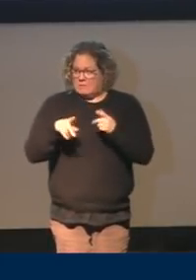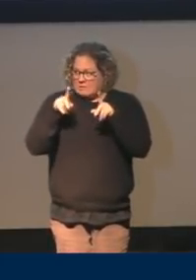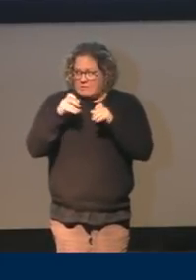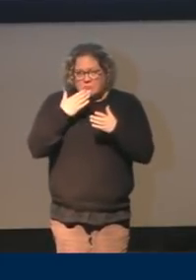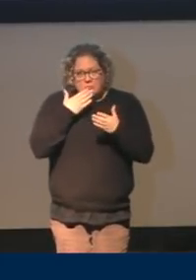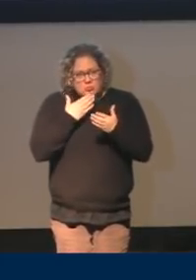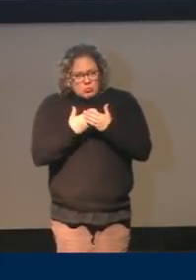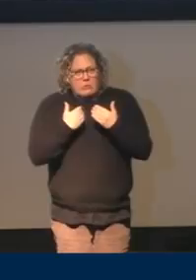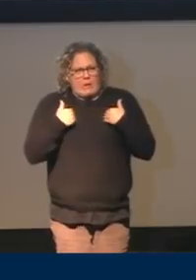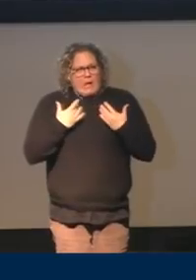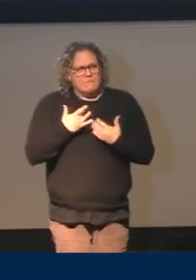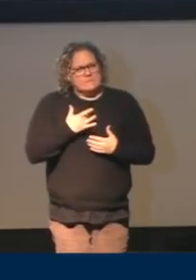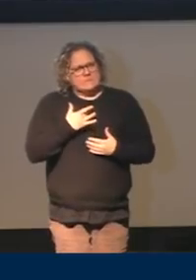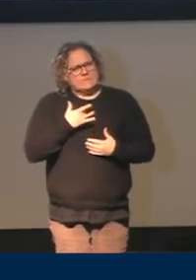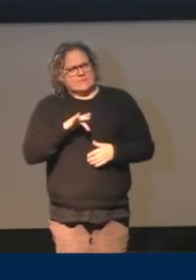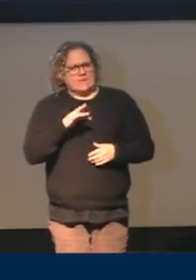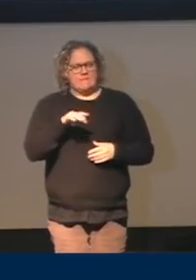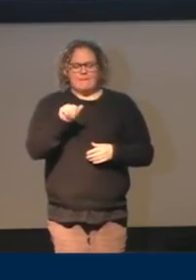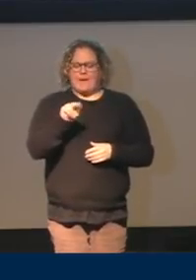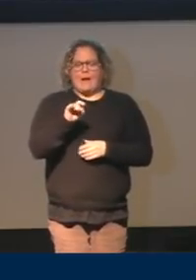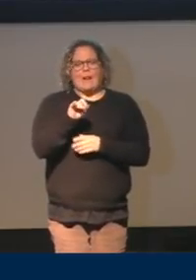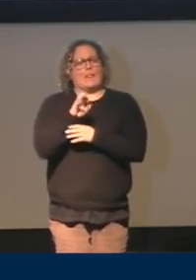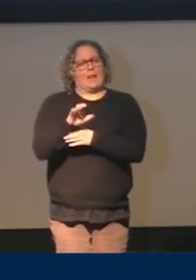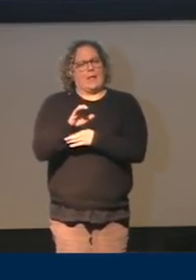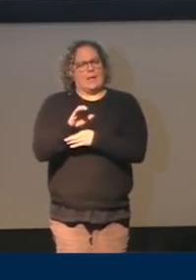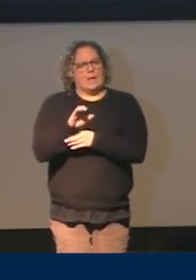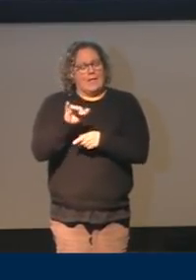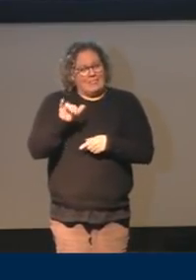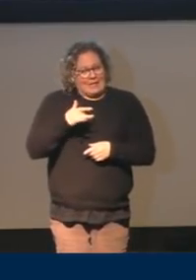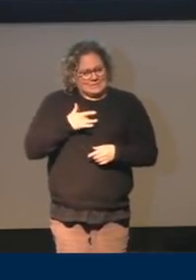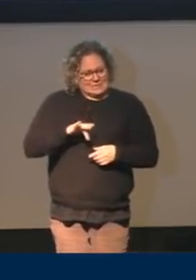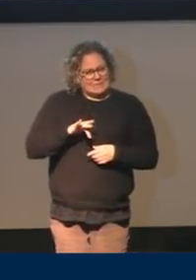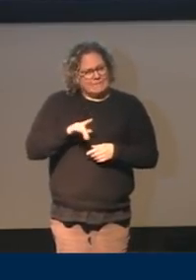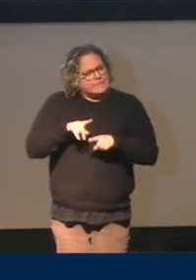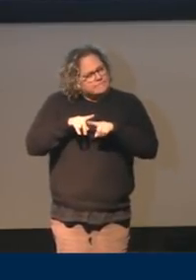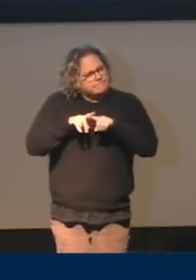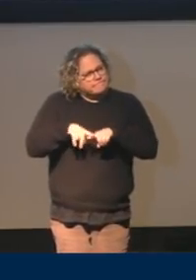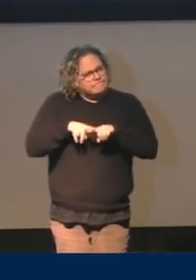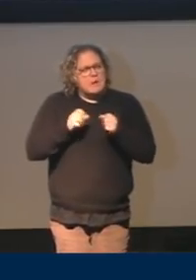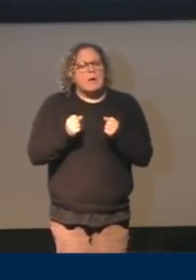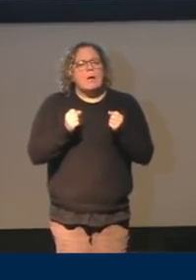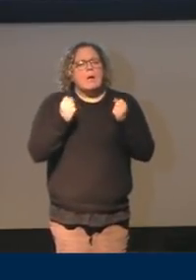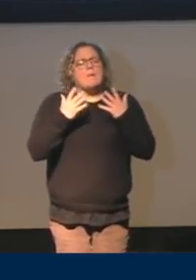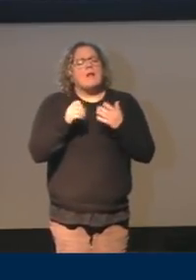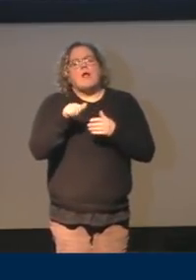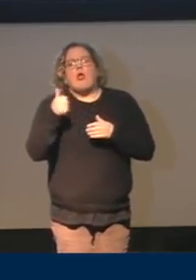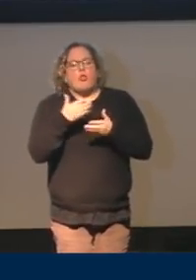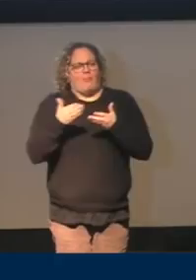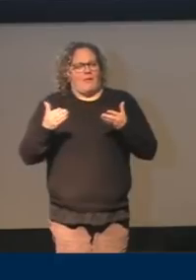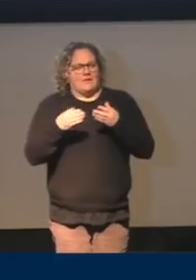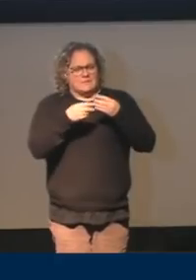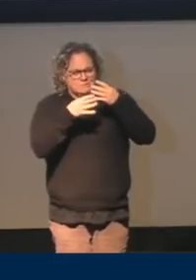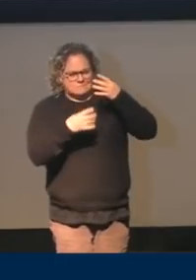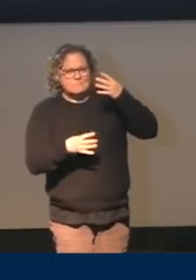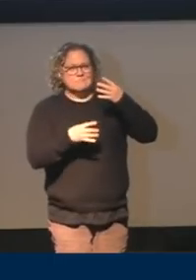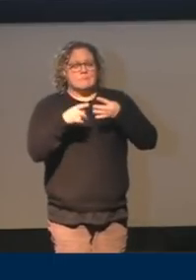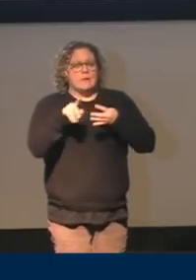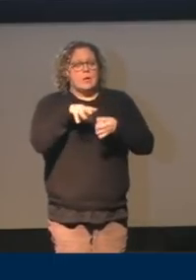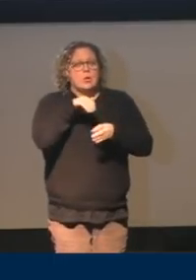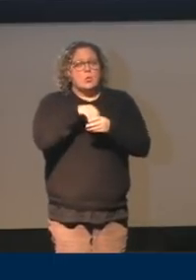analytic sensitivity, but the sensitivity really also depends upon a number of other things, including the specimen